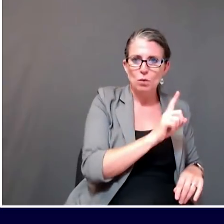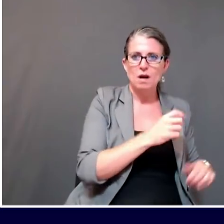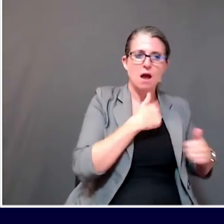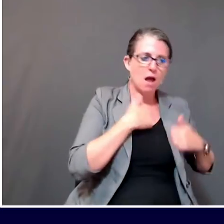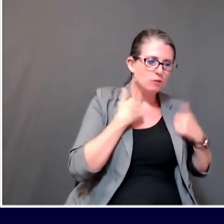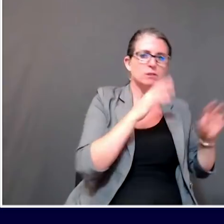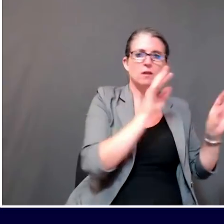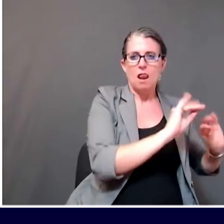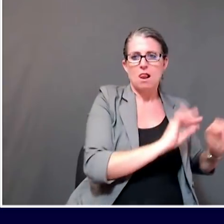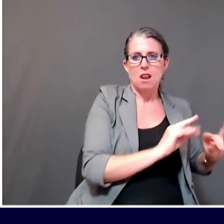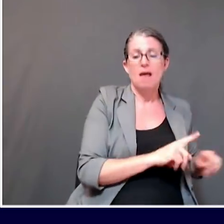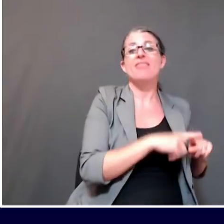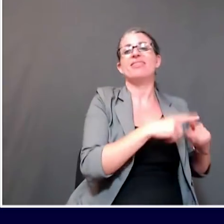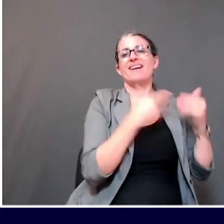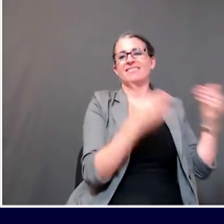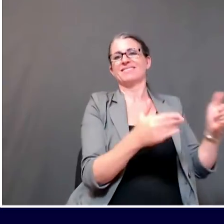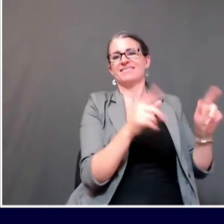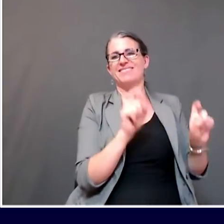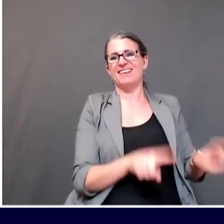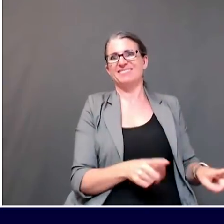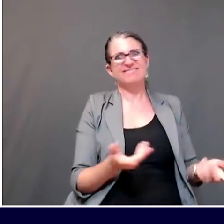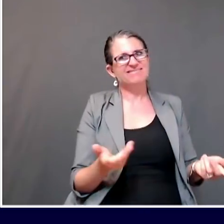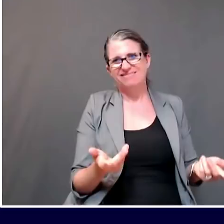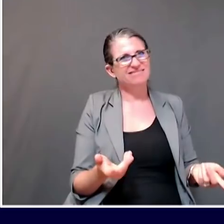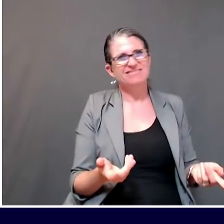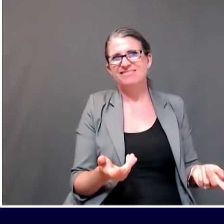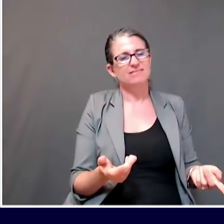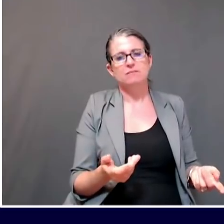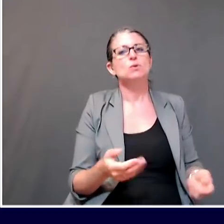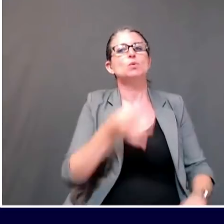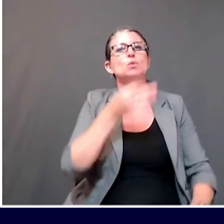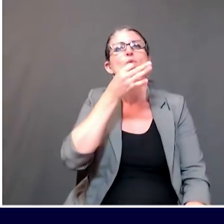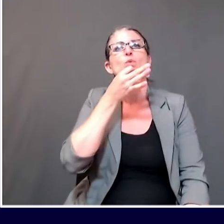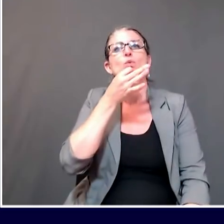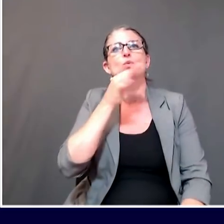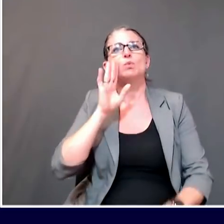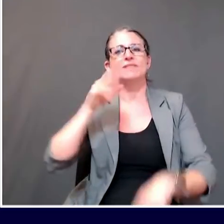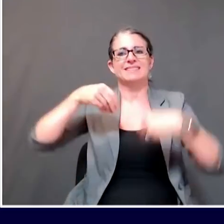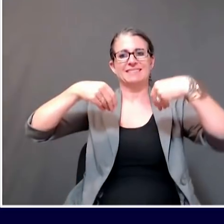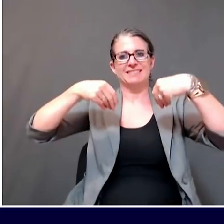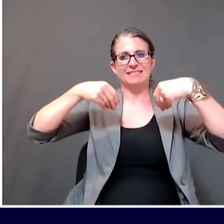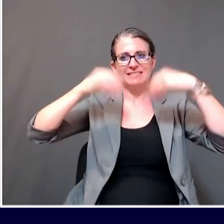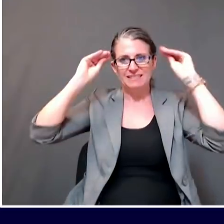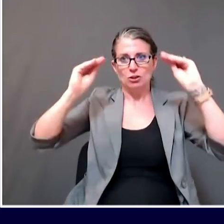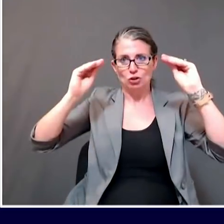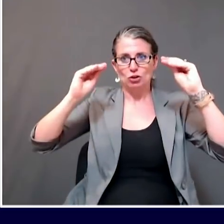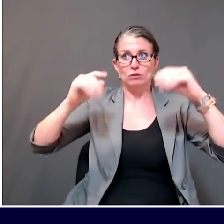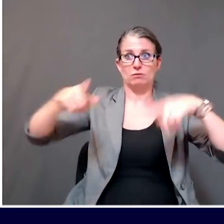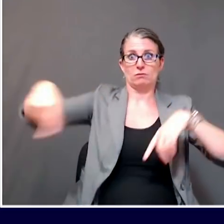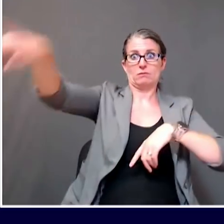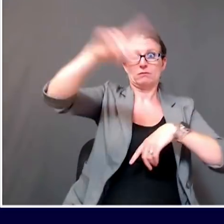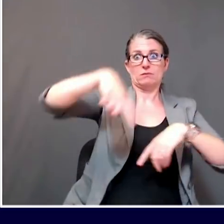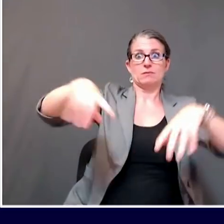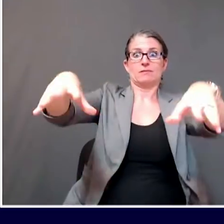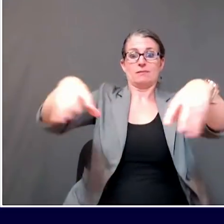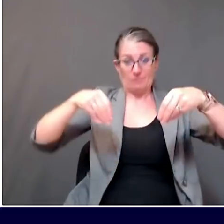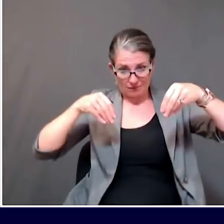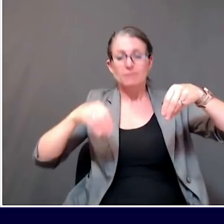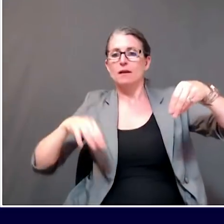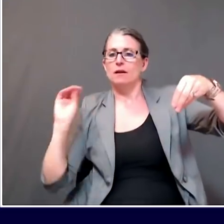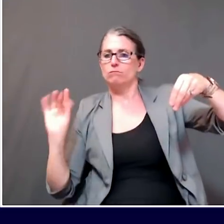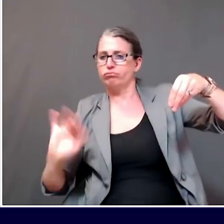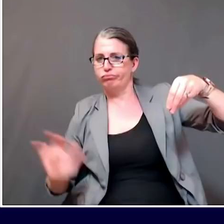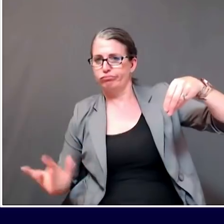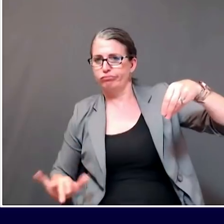it's here, essentially making it available on the front end. That will also speed up the delivery results on the back end,